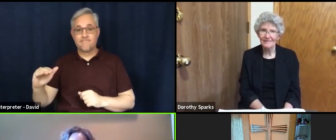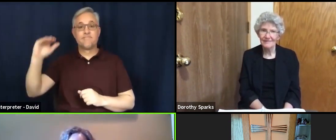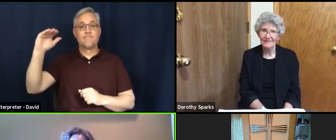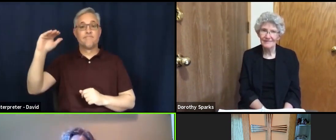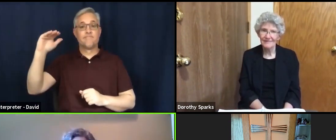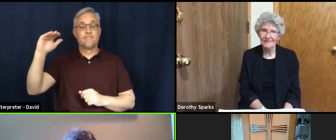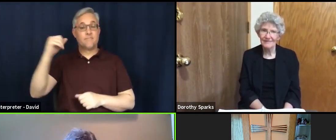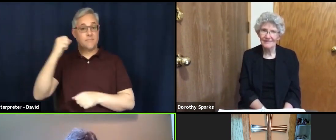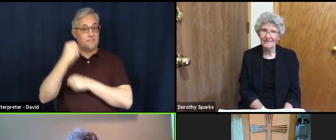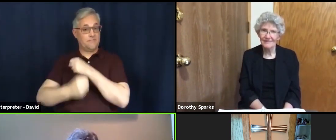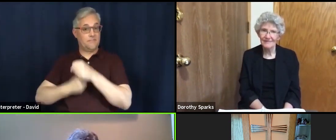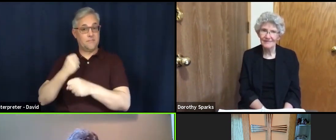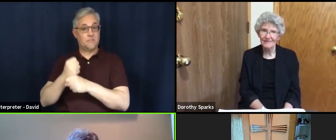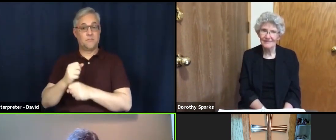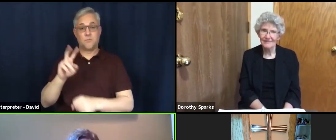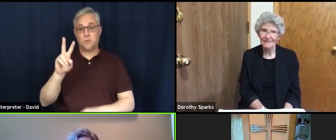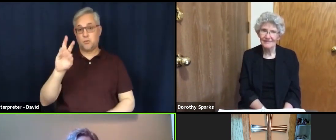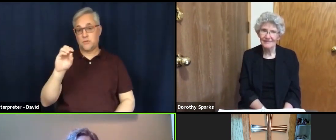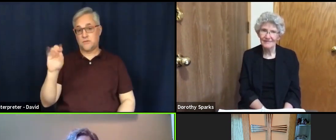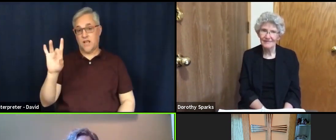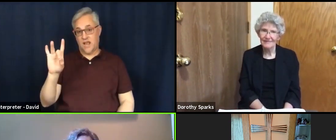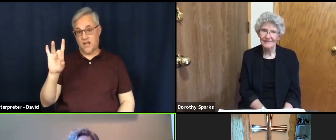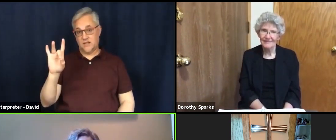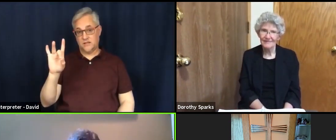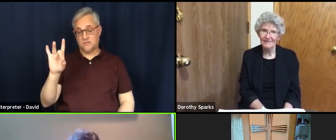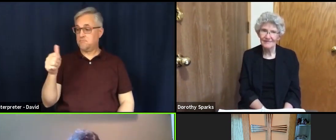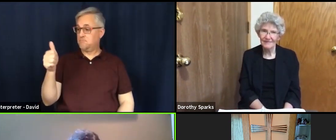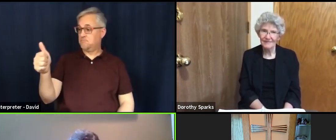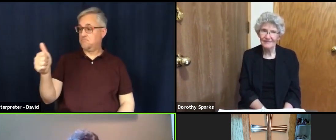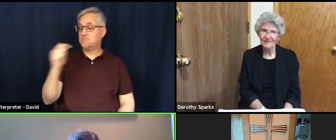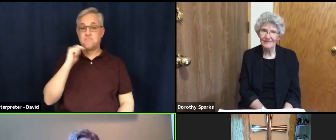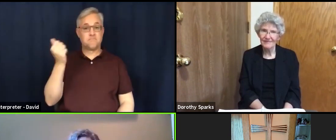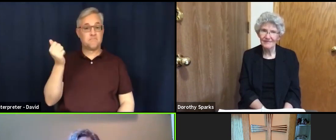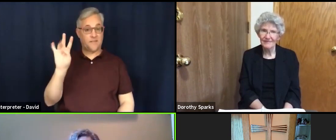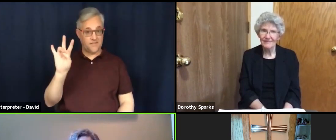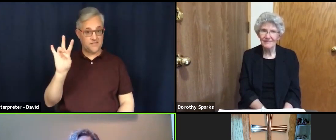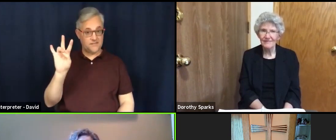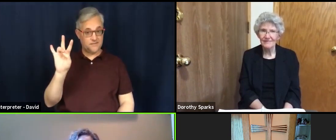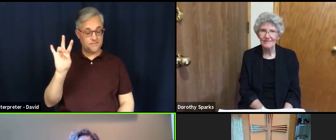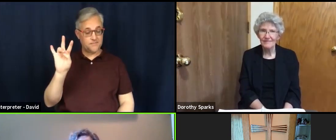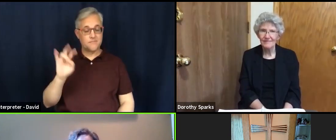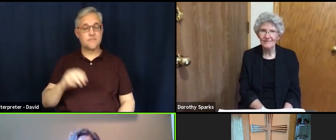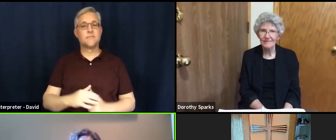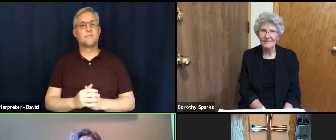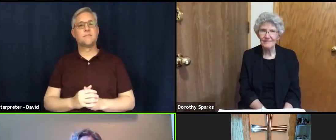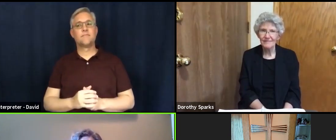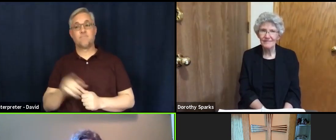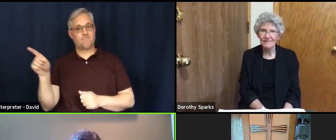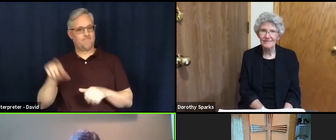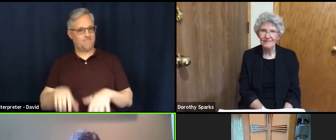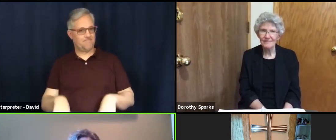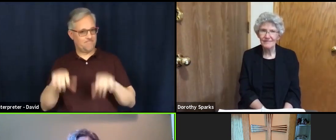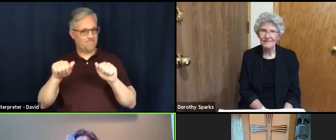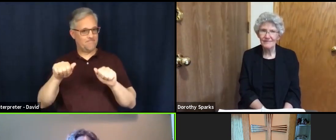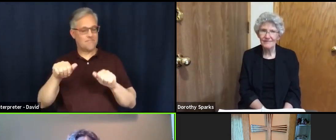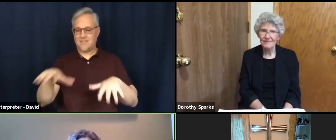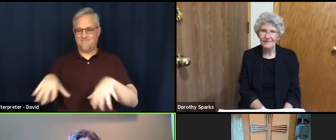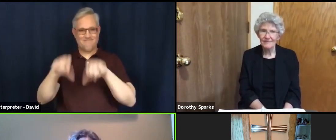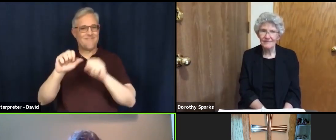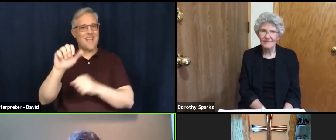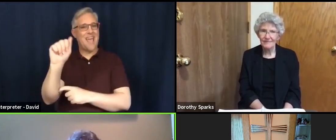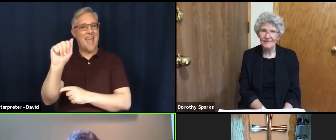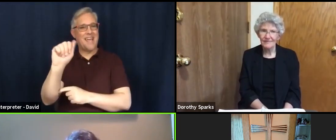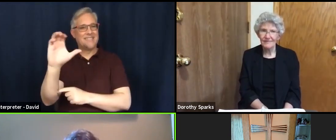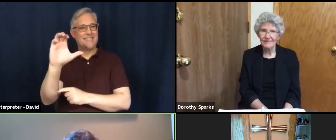she was 17. She said, I received a good score on my ACT, my test to get